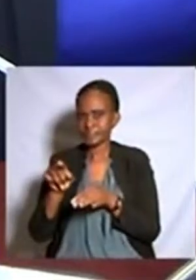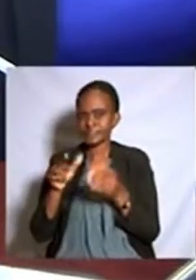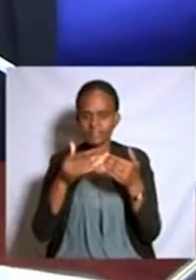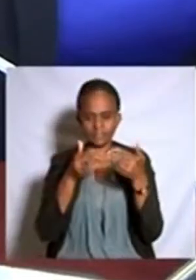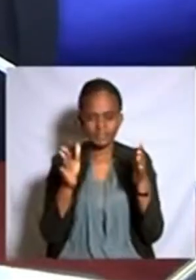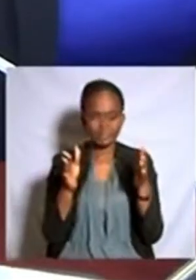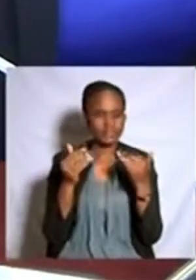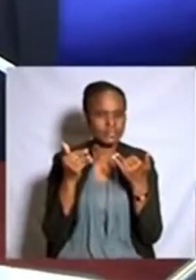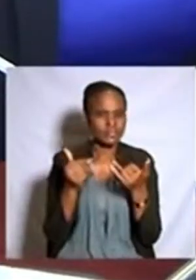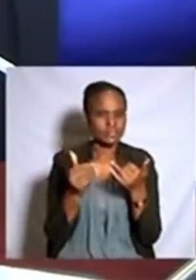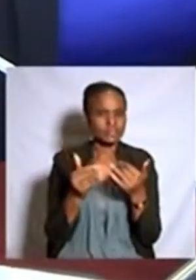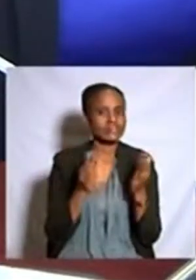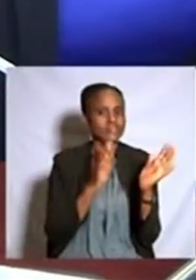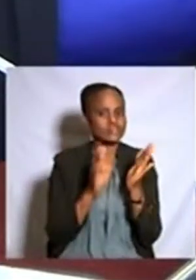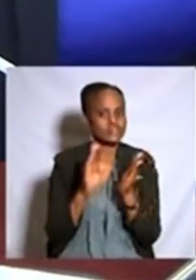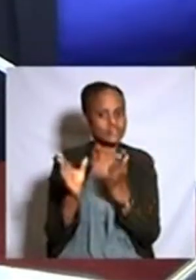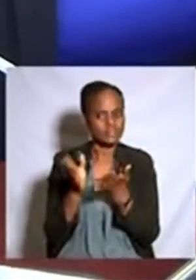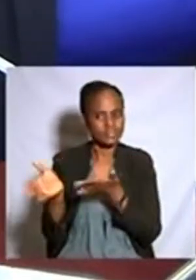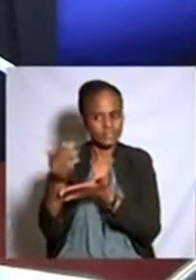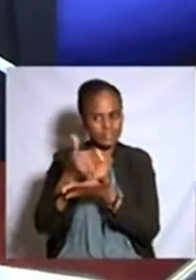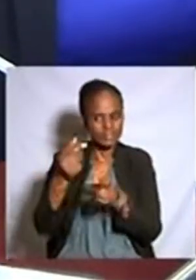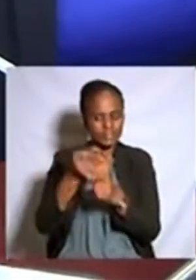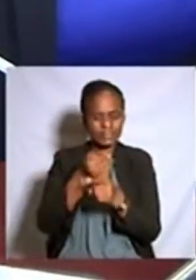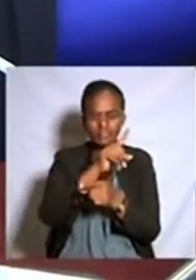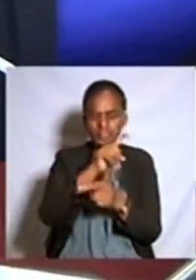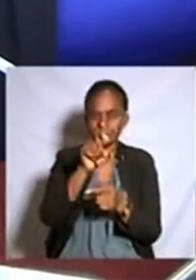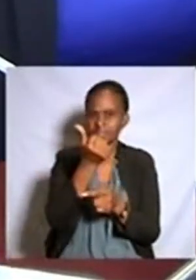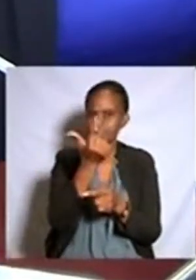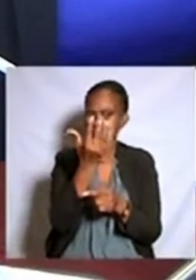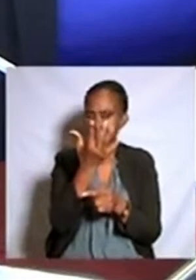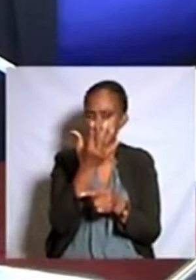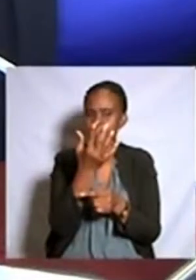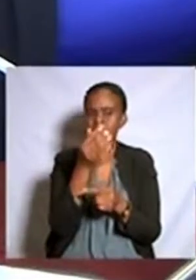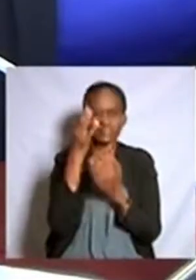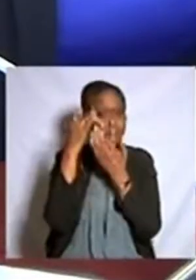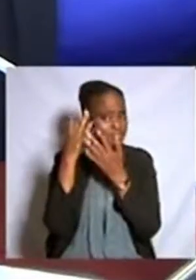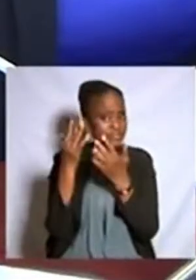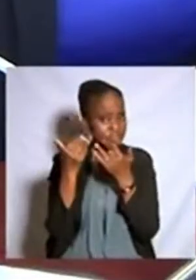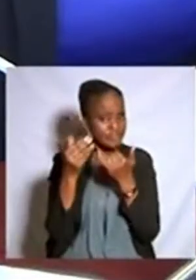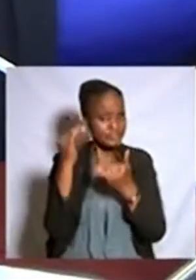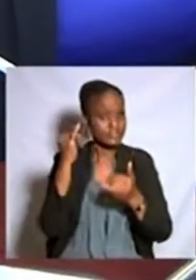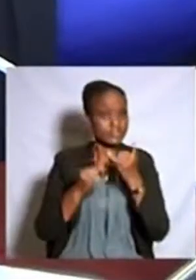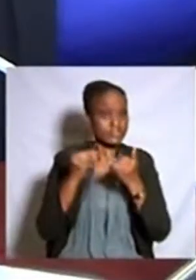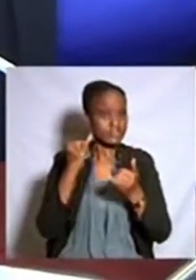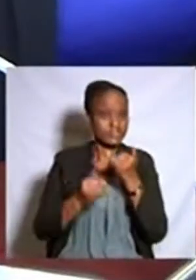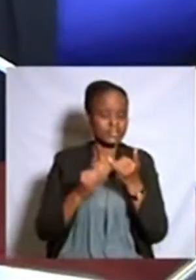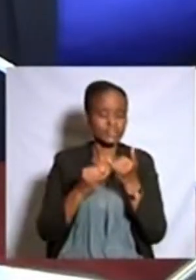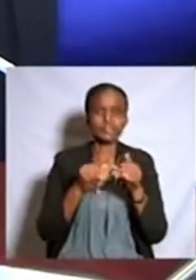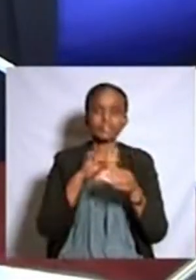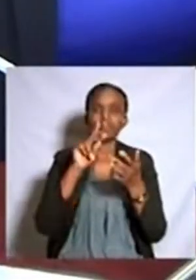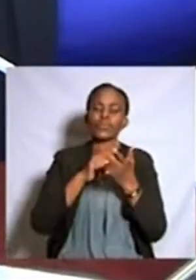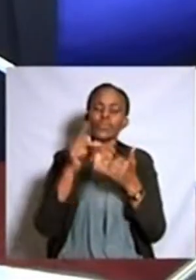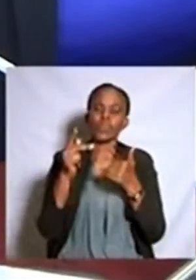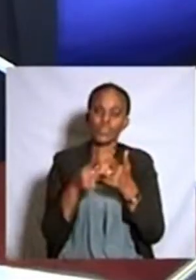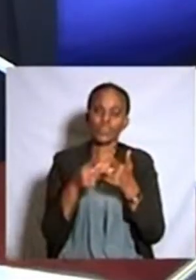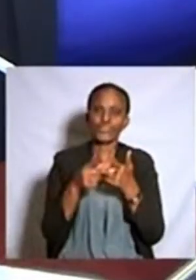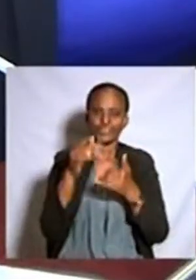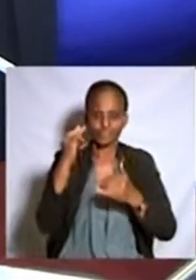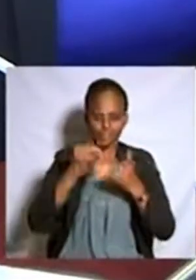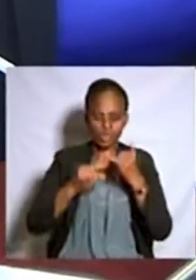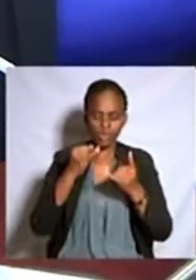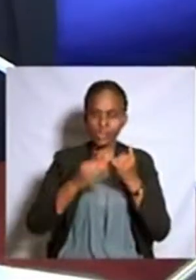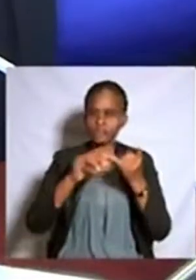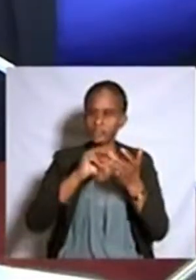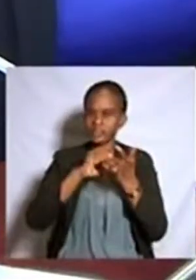open to be corrected from the initial 115. Expectation is to conclude the exercise by end of